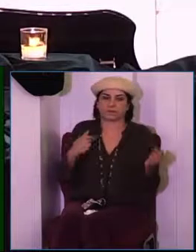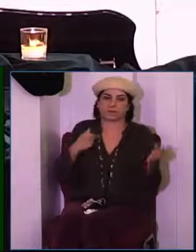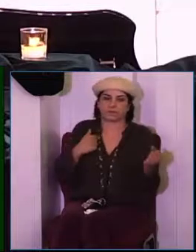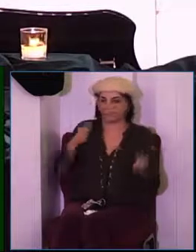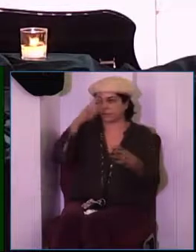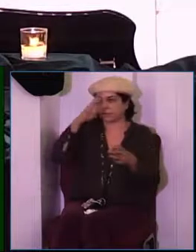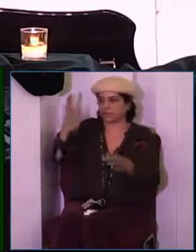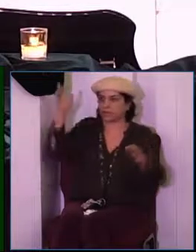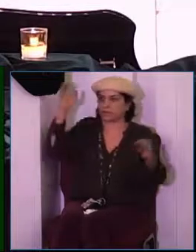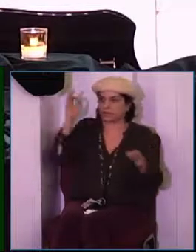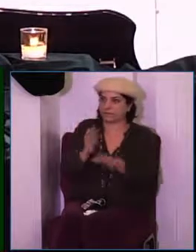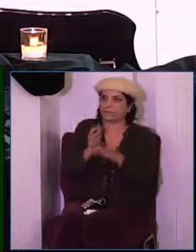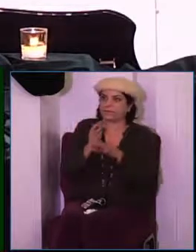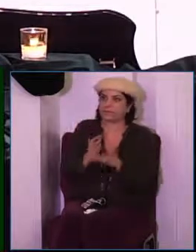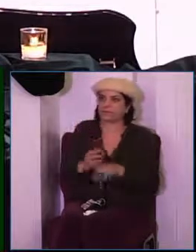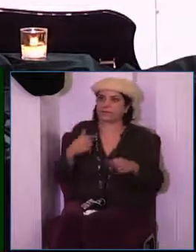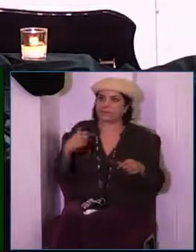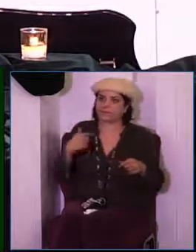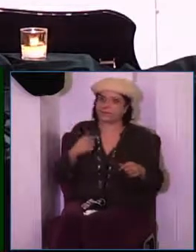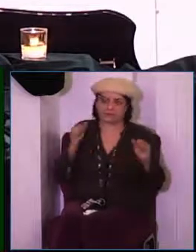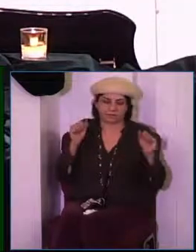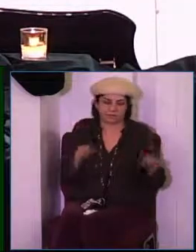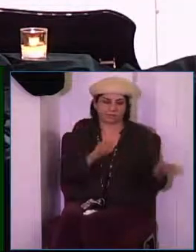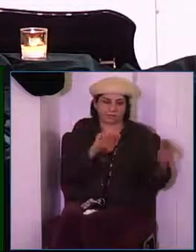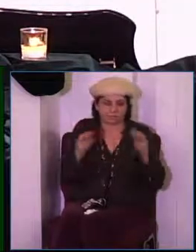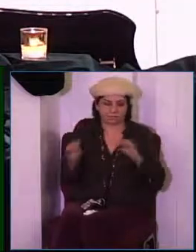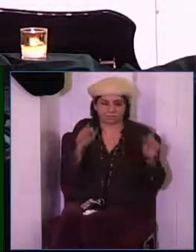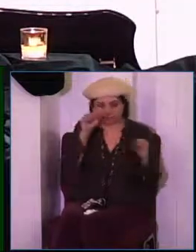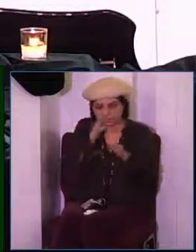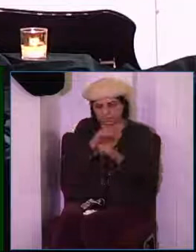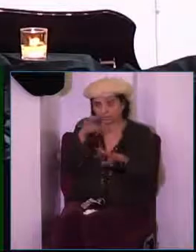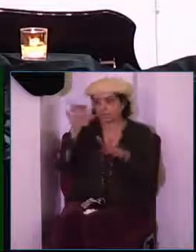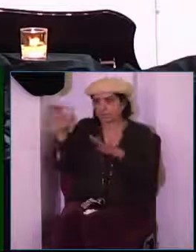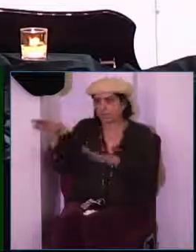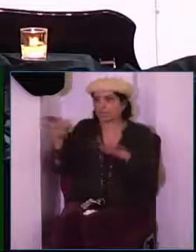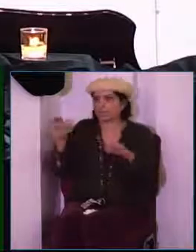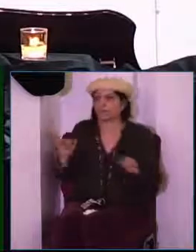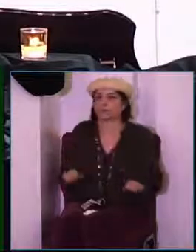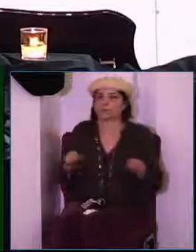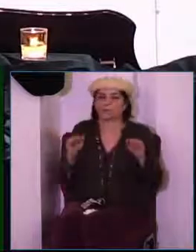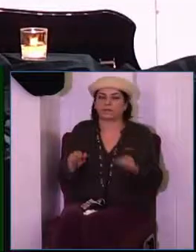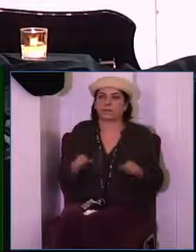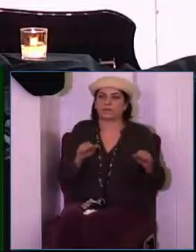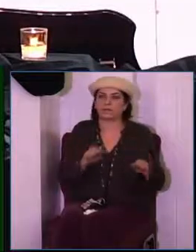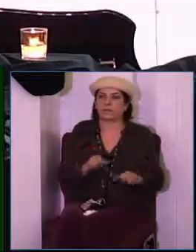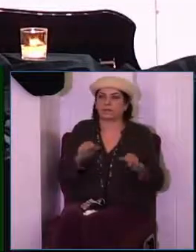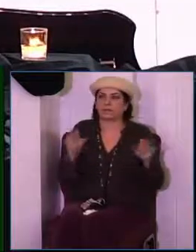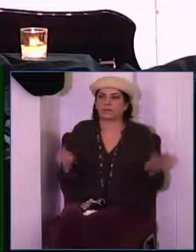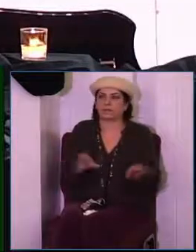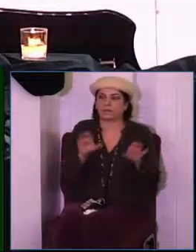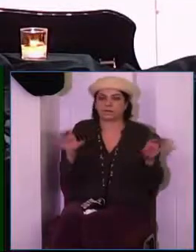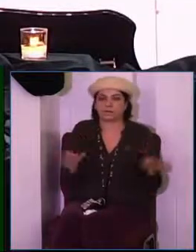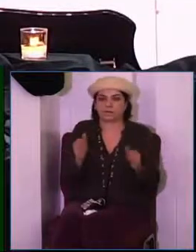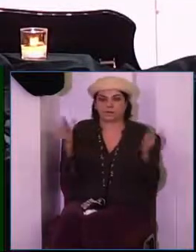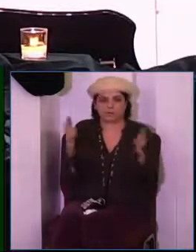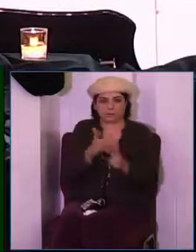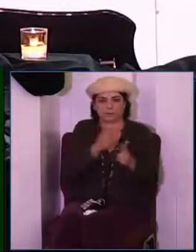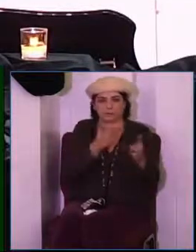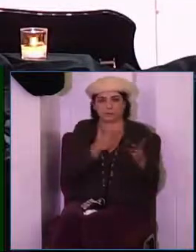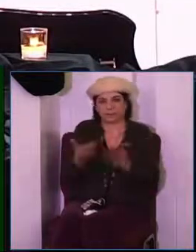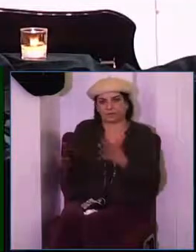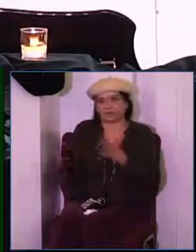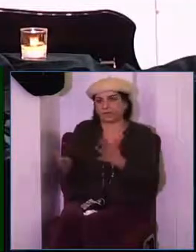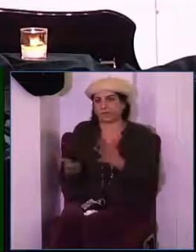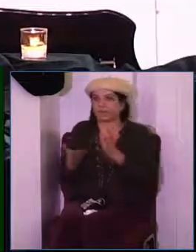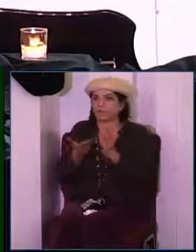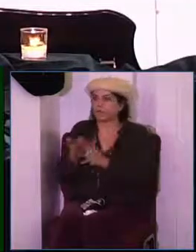strengthens me. Faith, I can move the mountains. I can do all things through Christ.